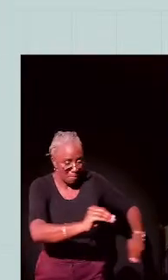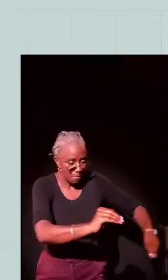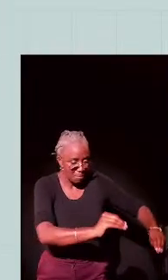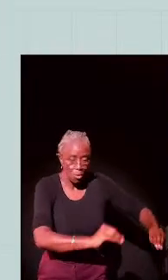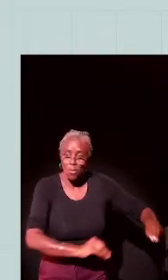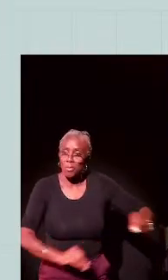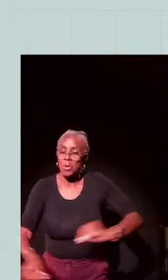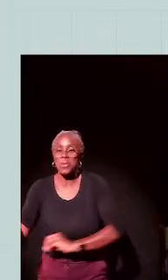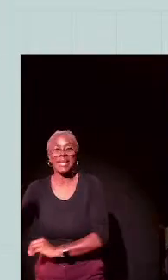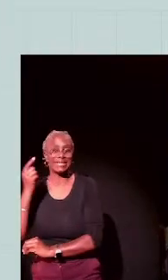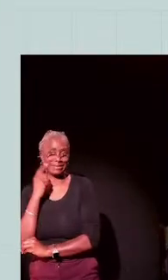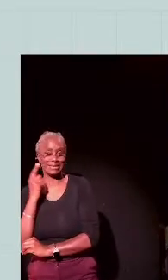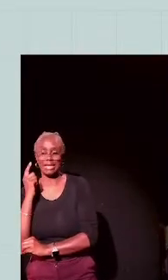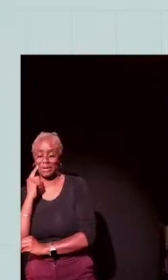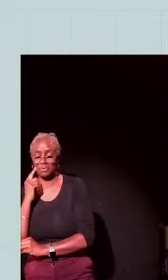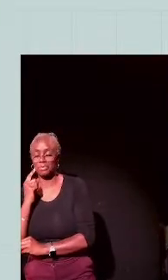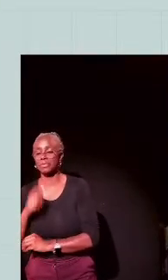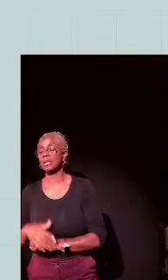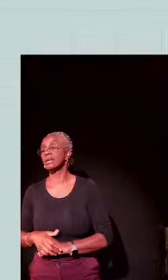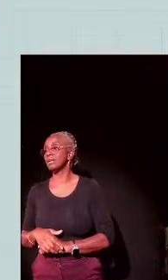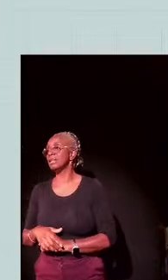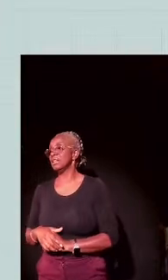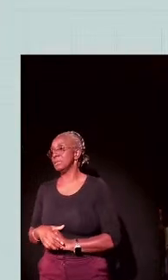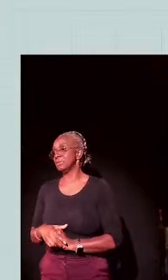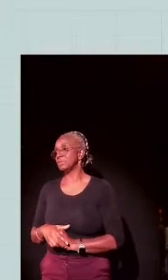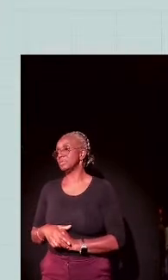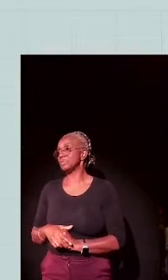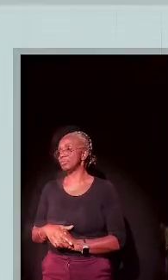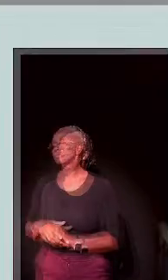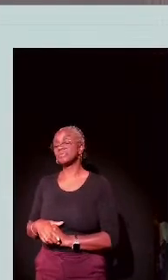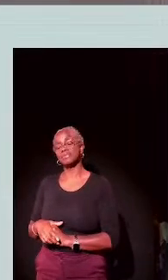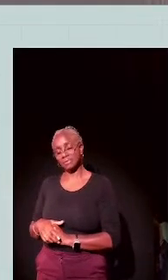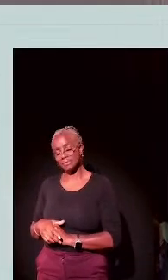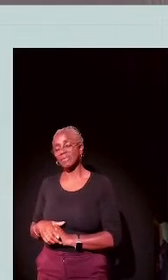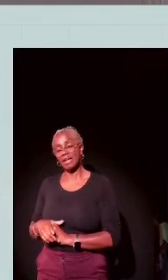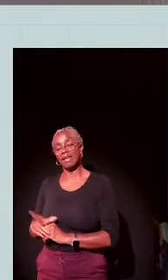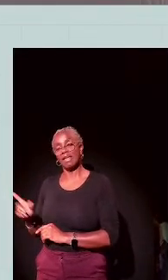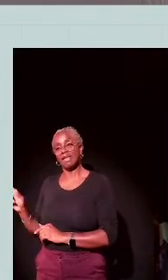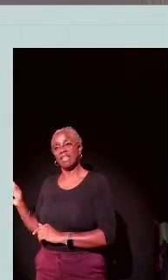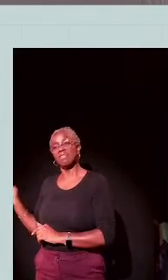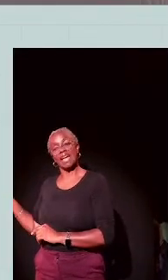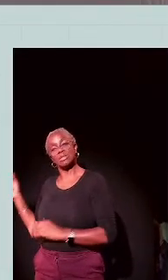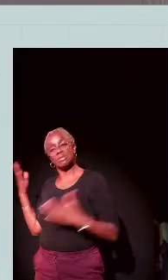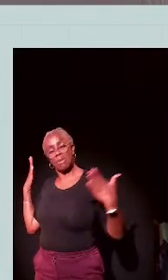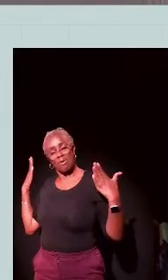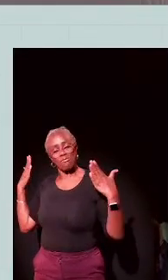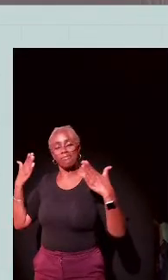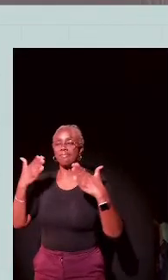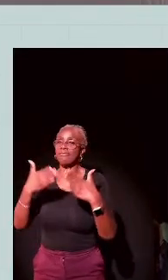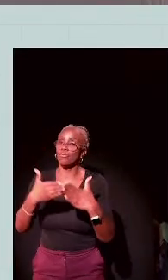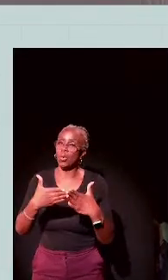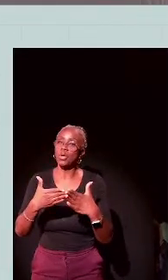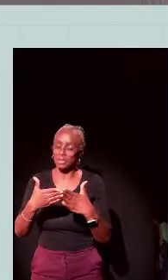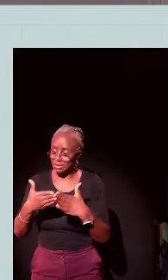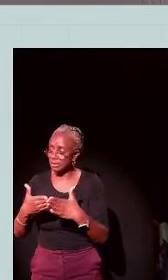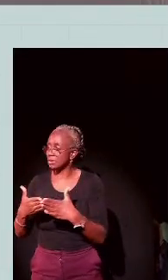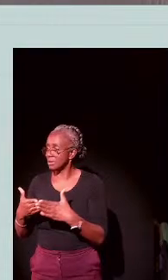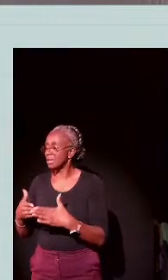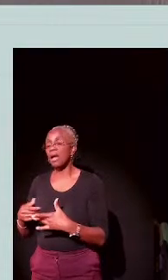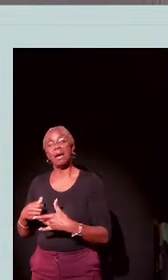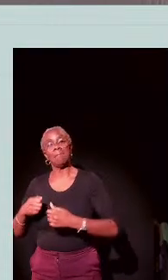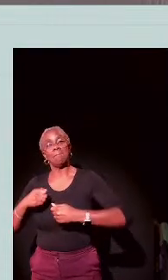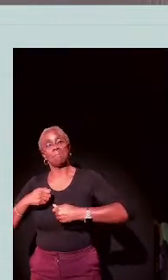So this kind of validated my approach from the start, which was this start with one